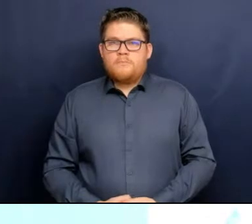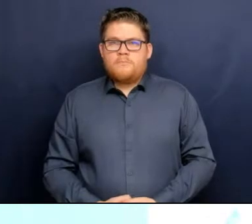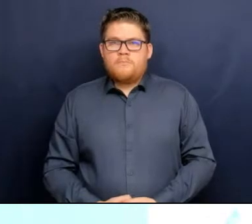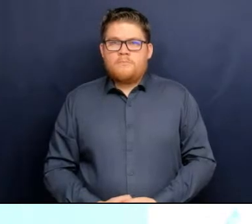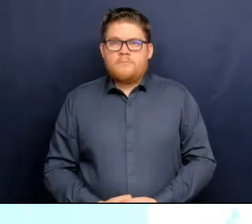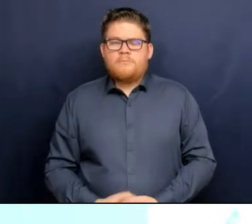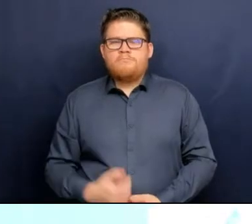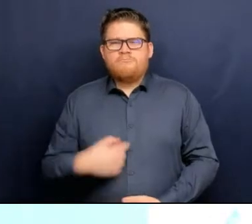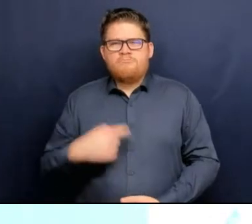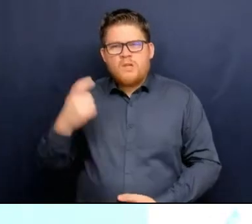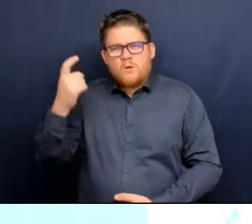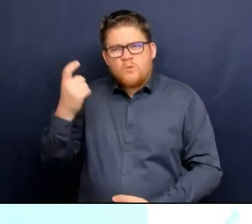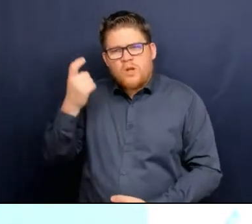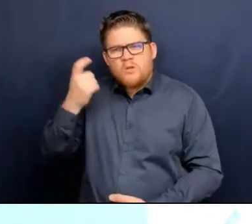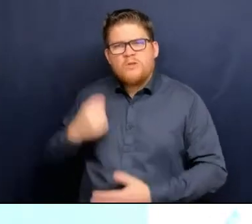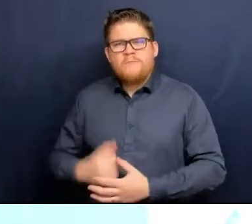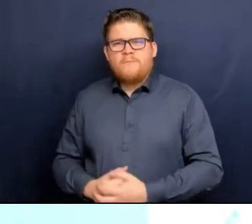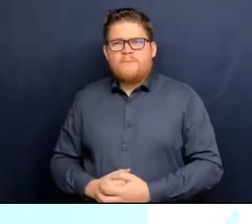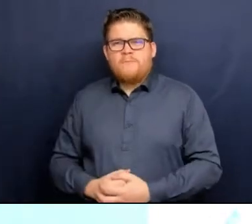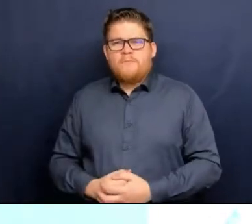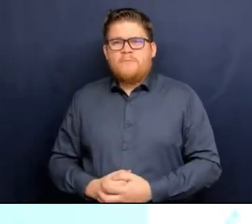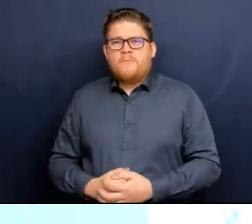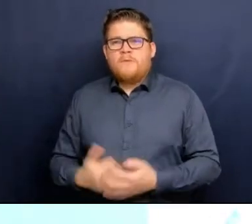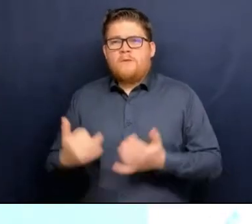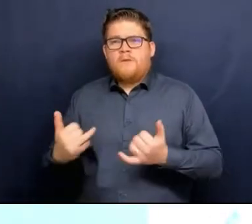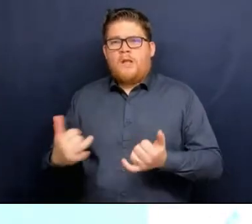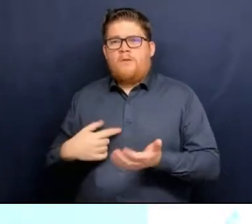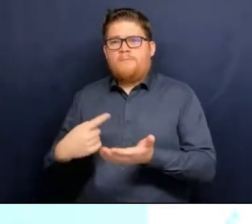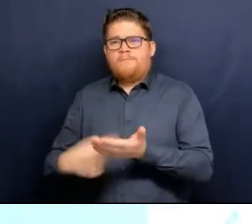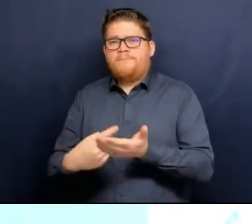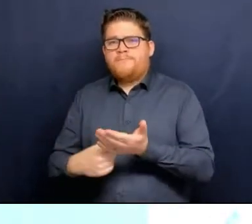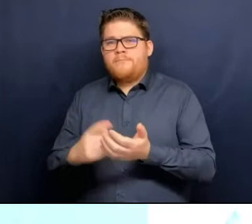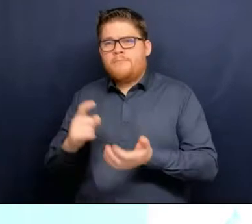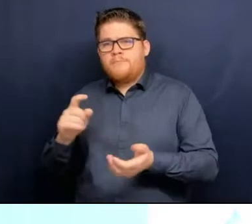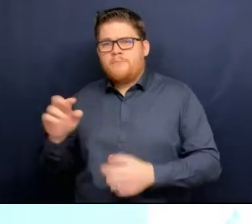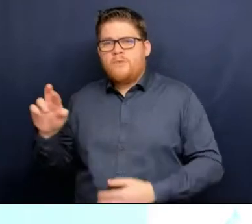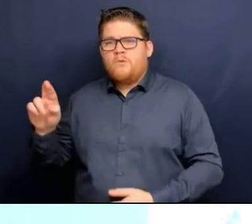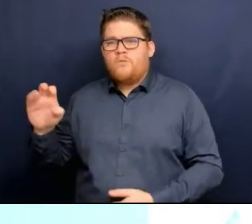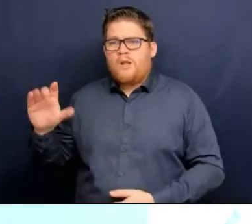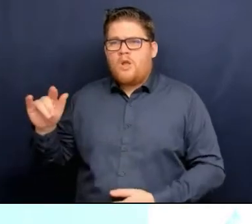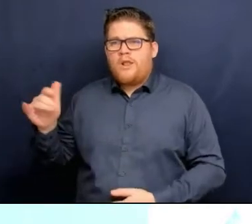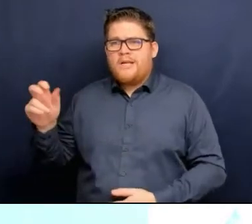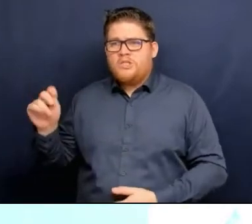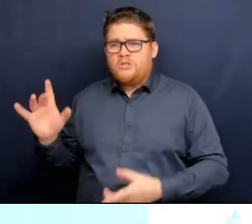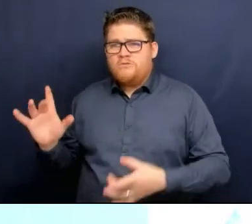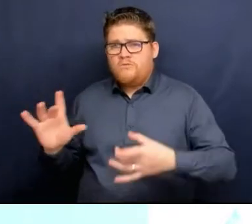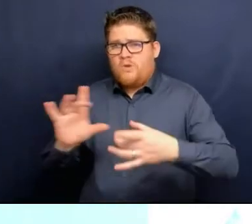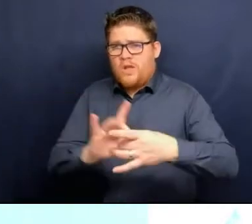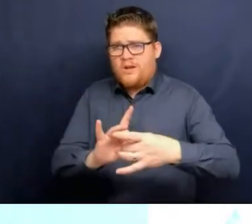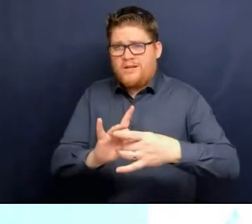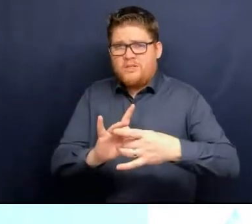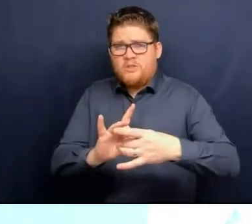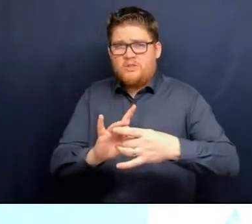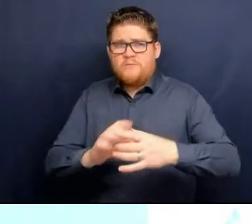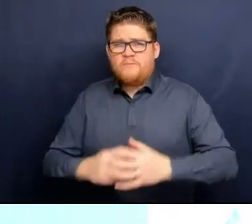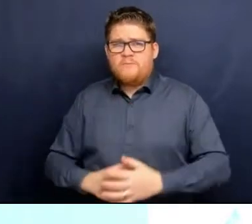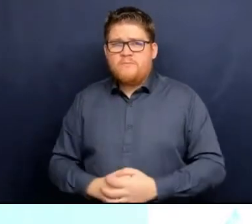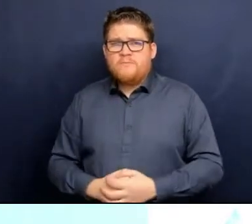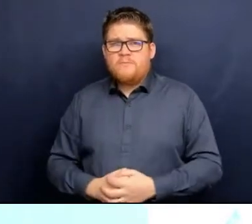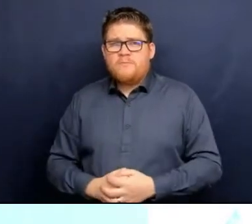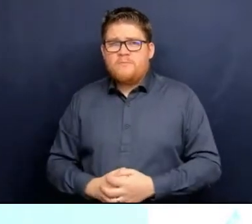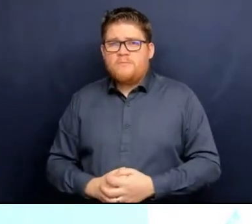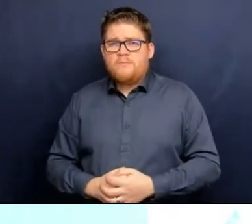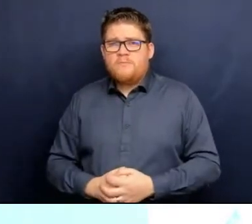So we're here talking about reconciliation, recognizing the rights of Indigenous peoples, but your government is currently in court fighting a specific